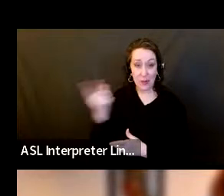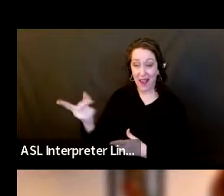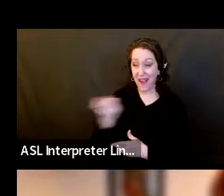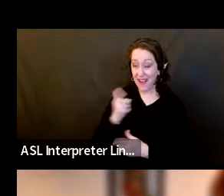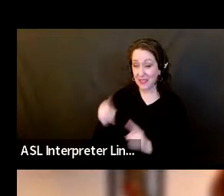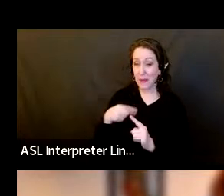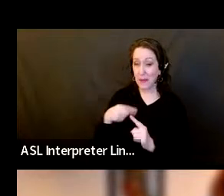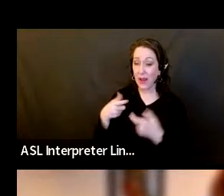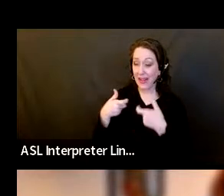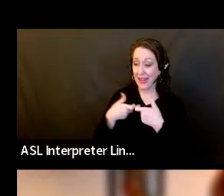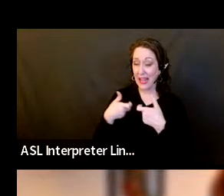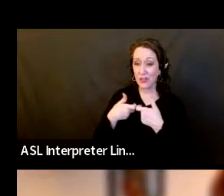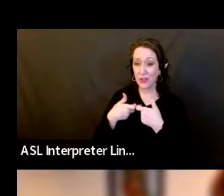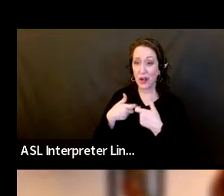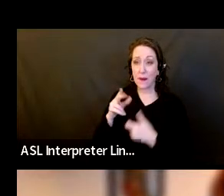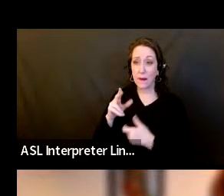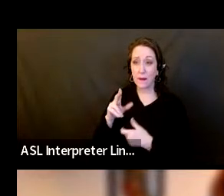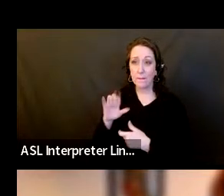about electric bus fleet